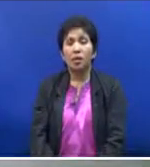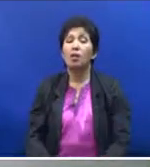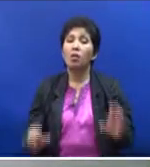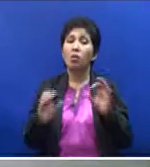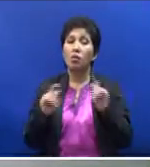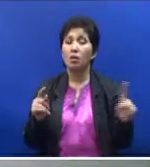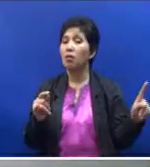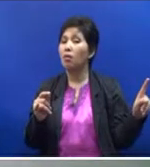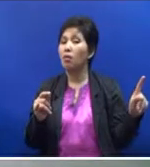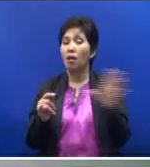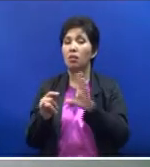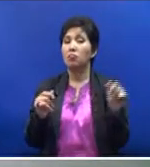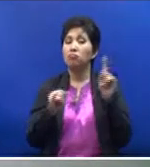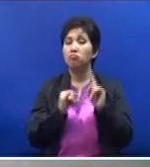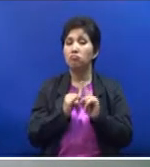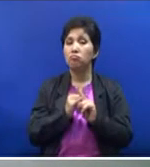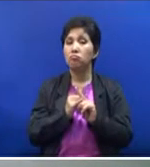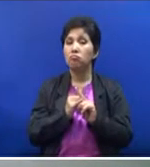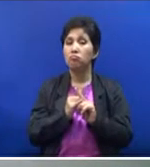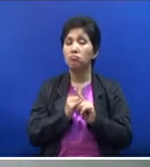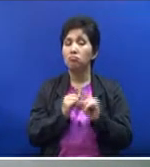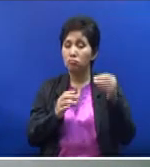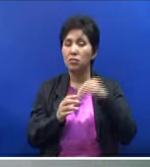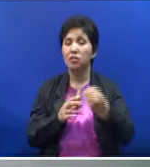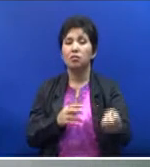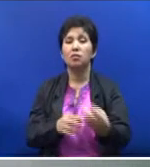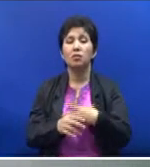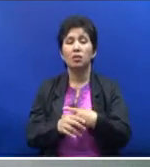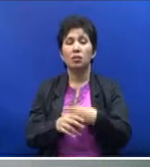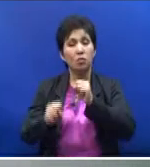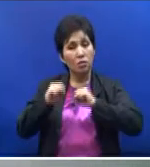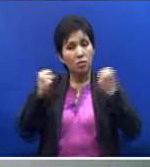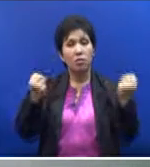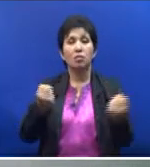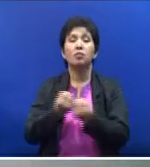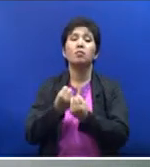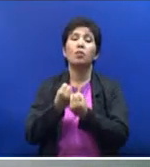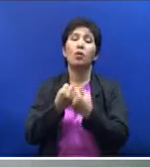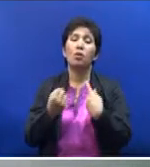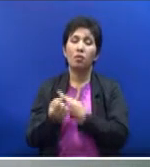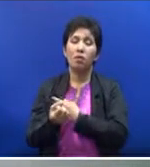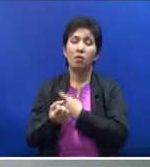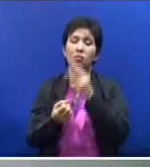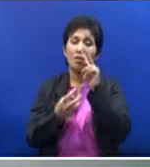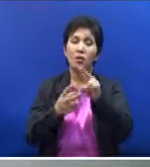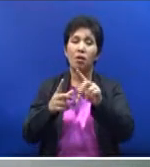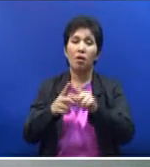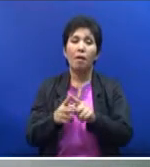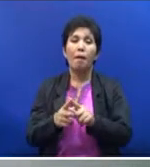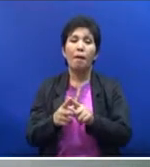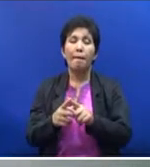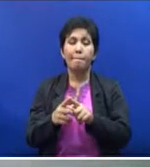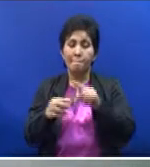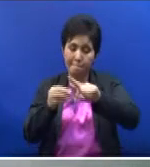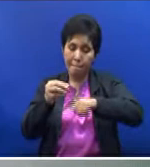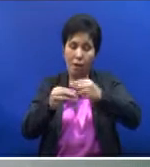Okay, and in contrast, okay, sociological research revolves around large-scale